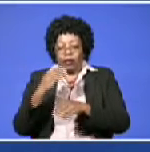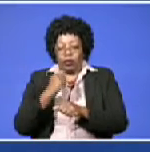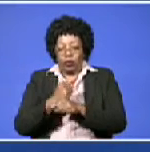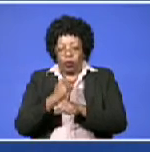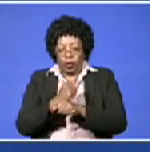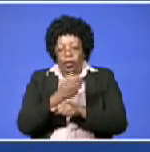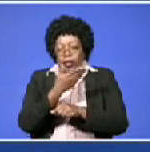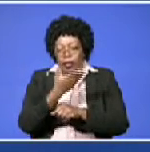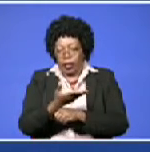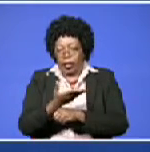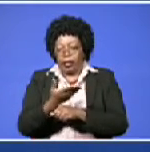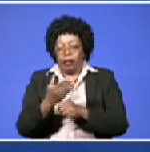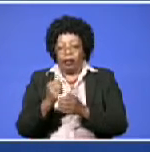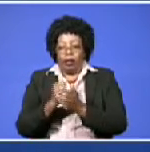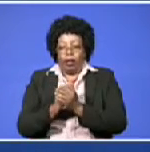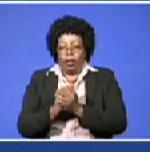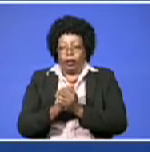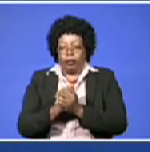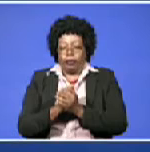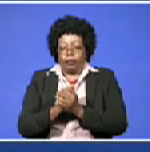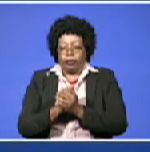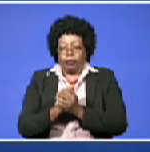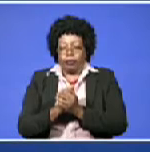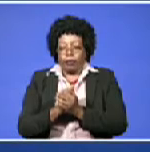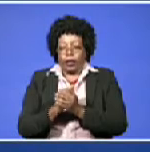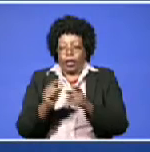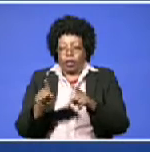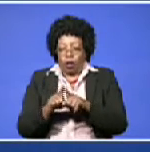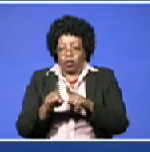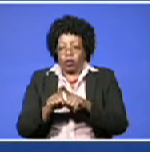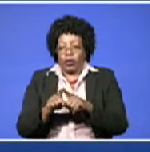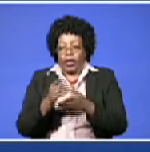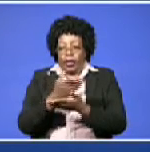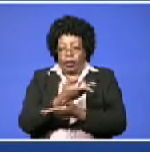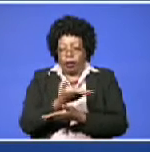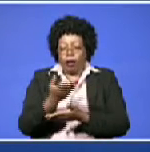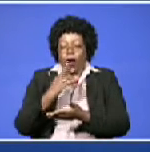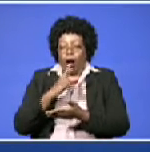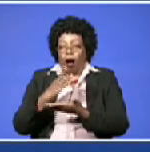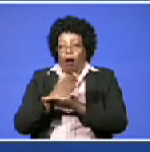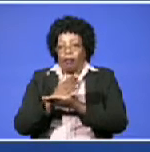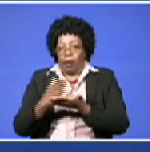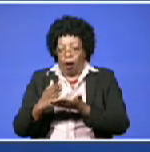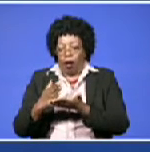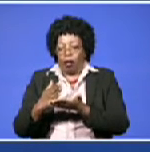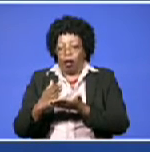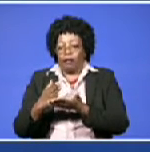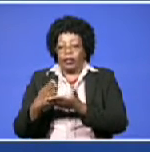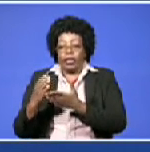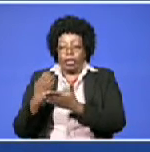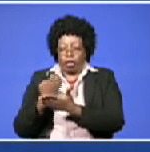family members, and in many instances, they are part of the economy of the Bahamas.